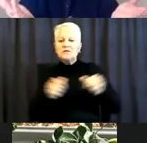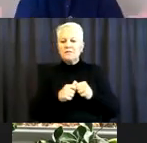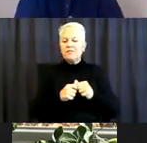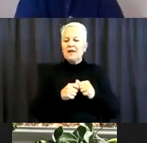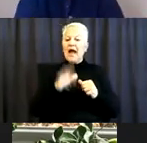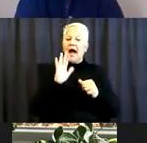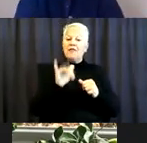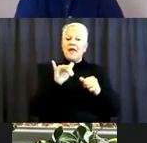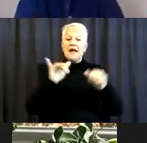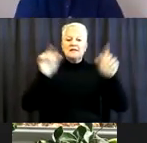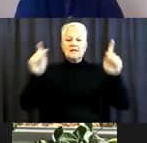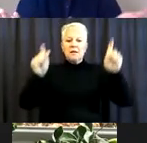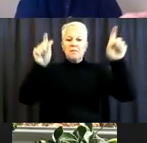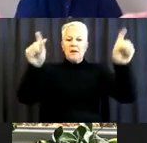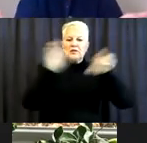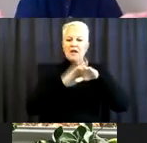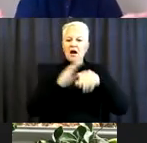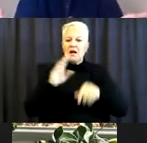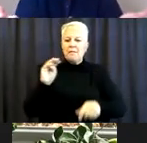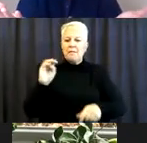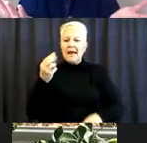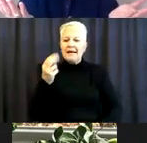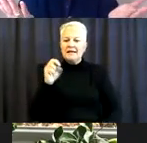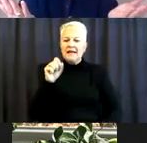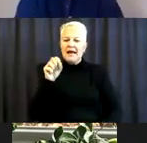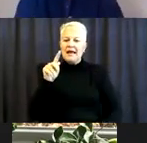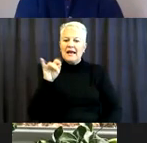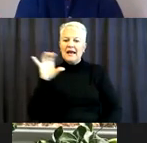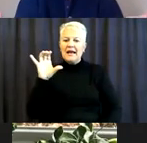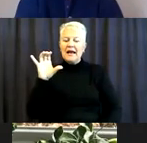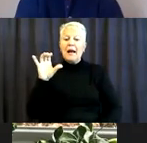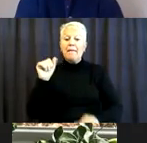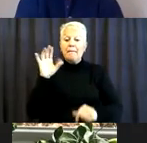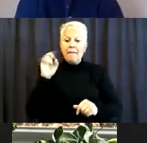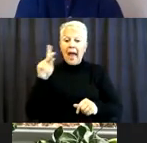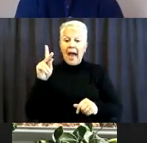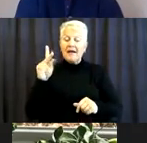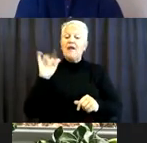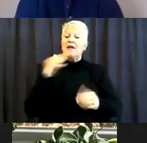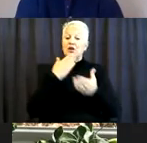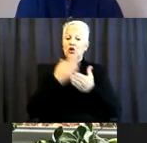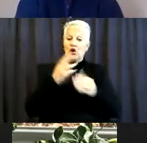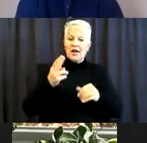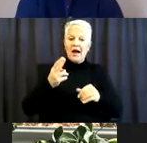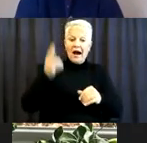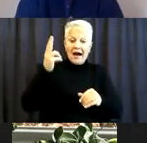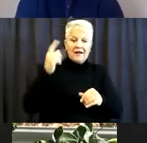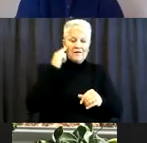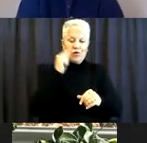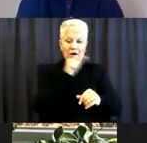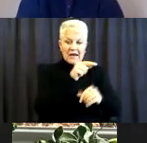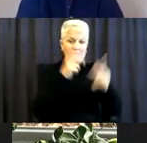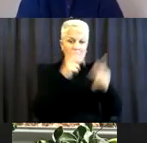it's mounted on the magnetic backing at a height that is good for him, both visually and accessible. This